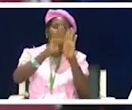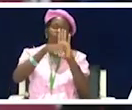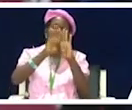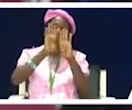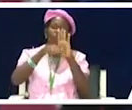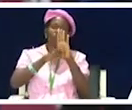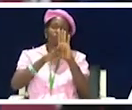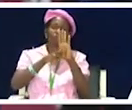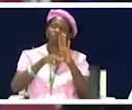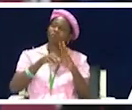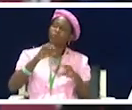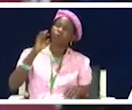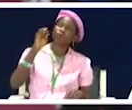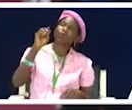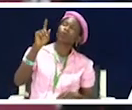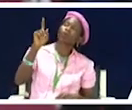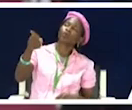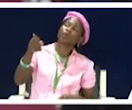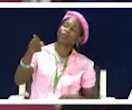"Oh,